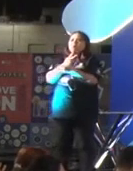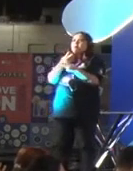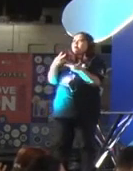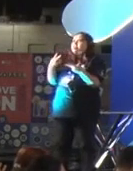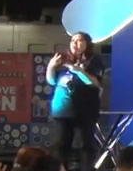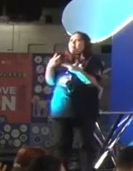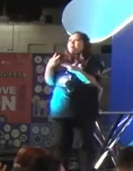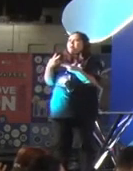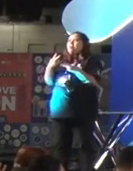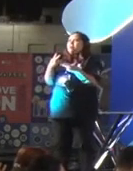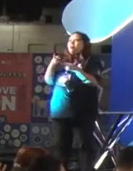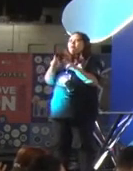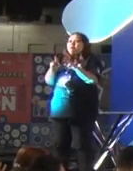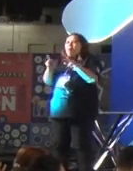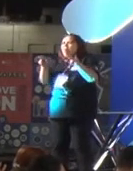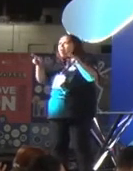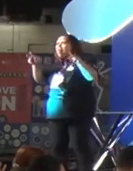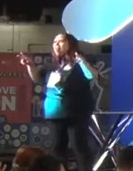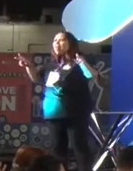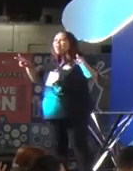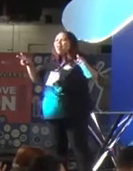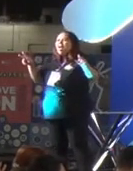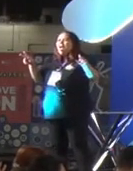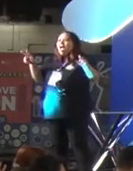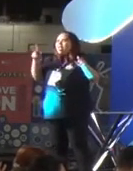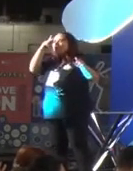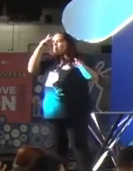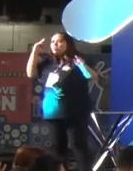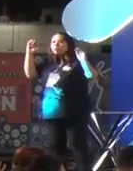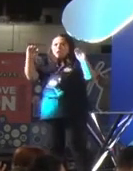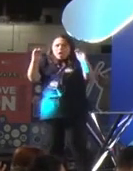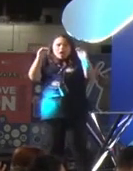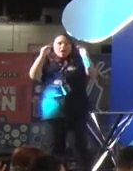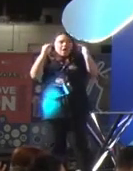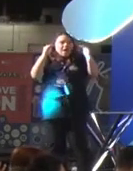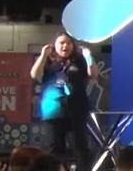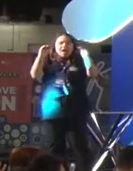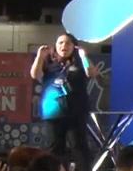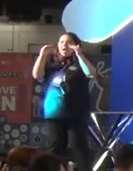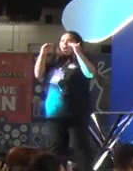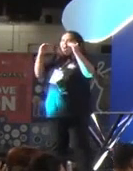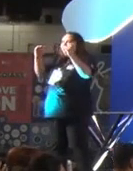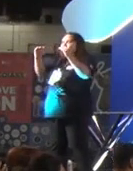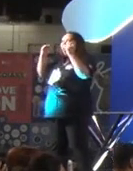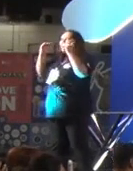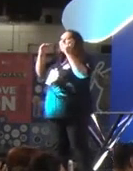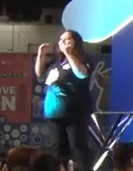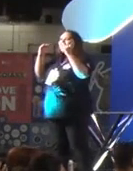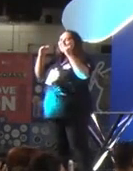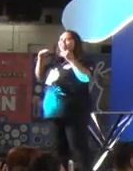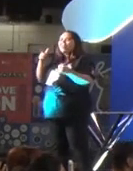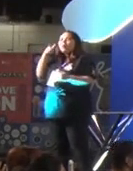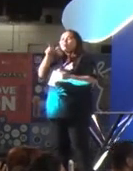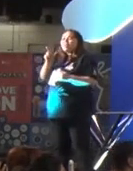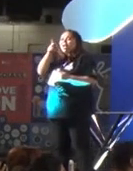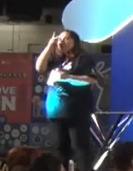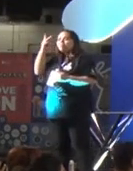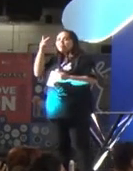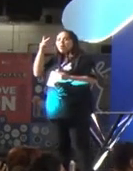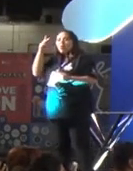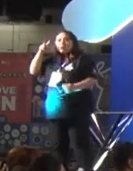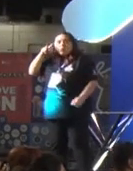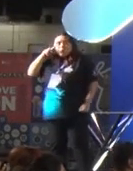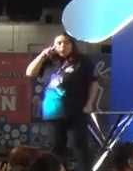everybody would listen. He could make people care. He could make it relevant to the lives